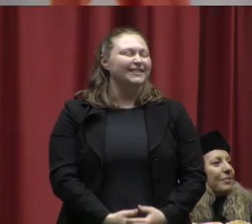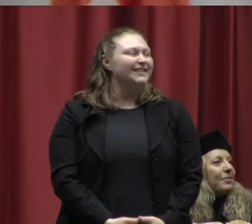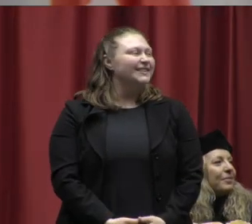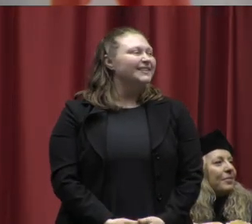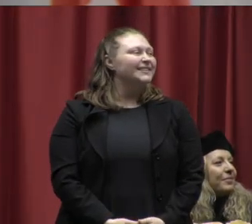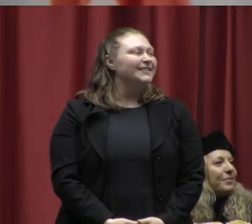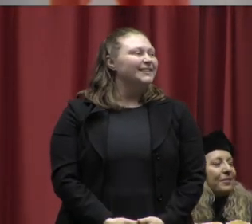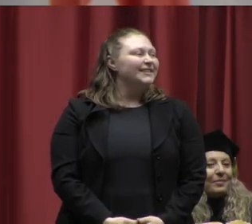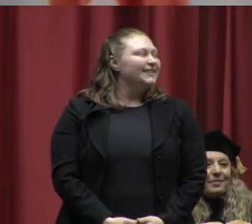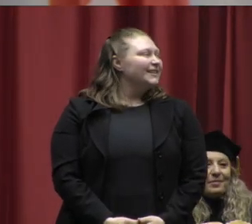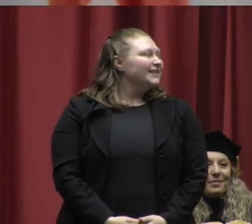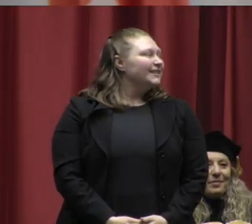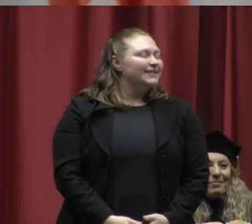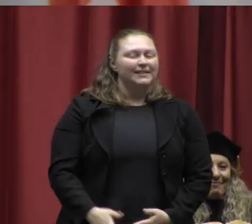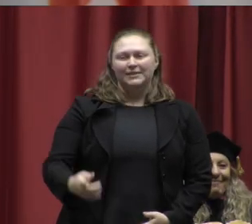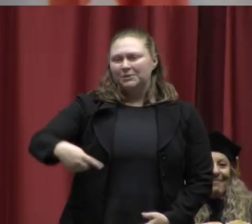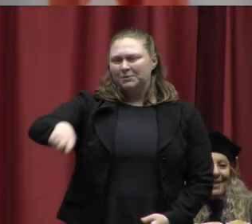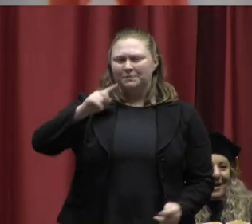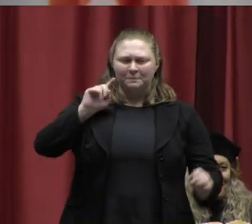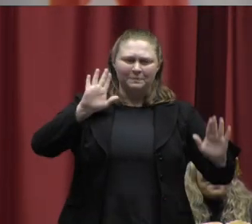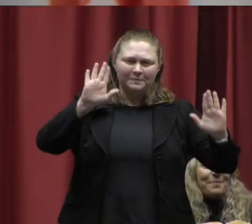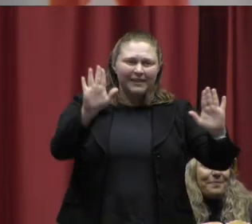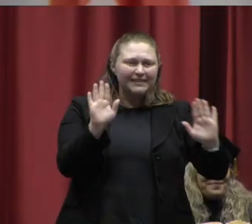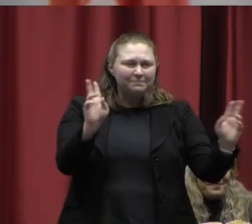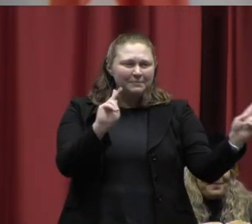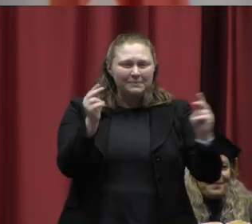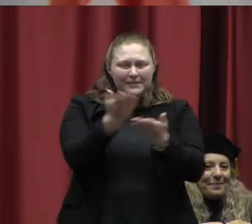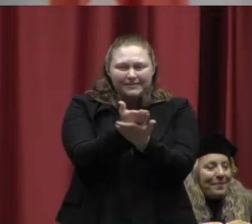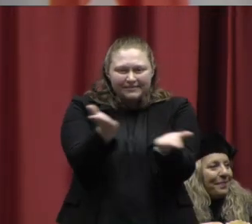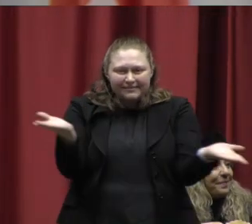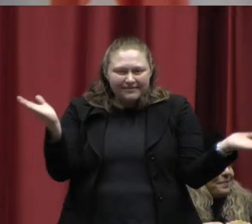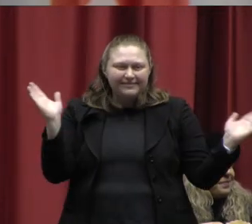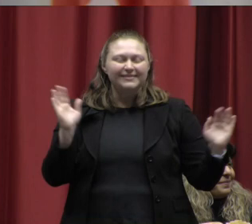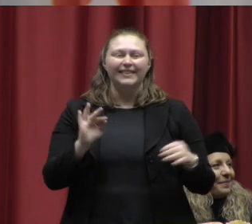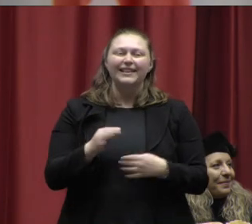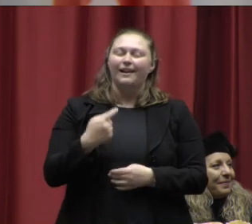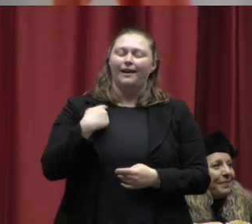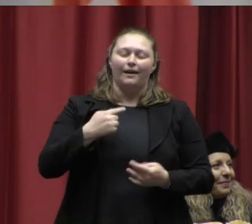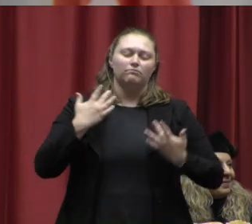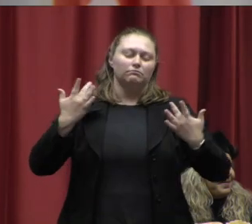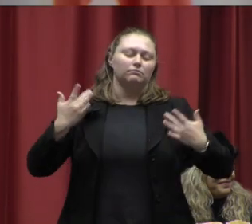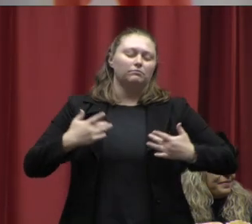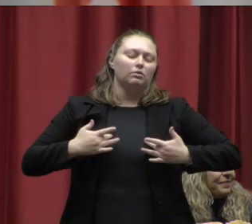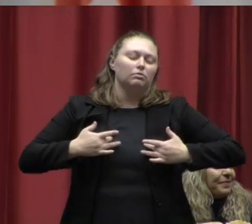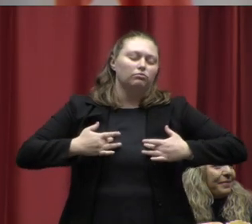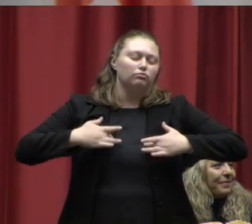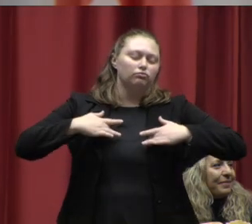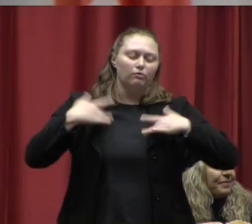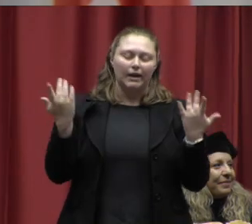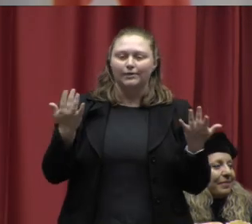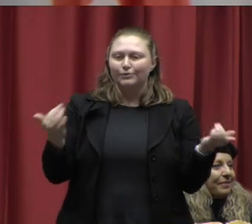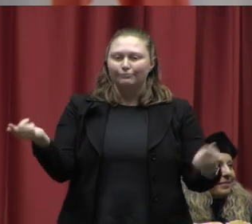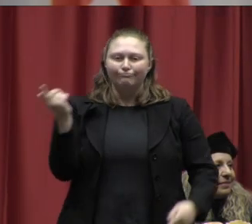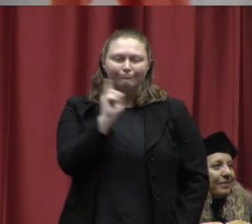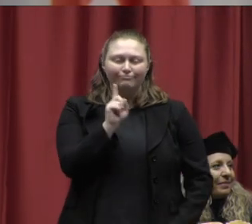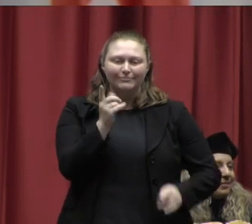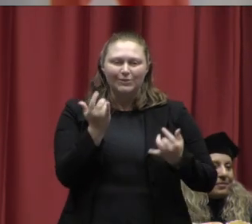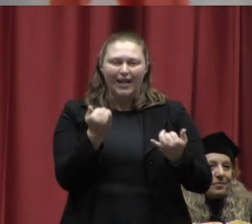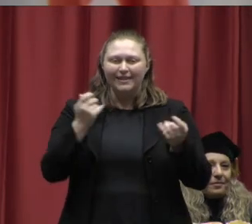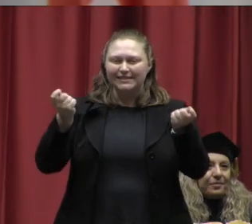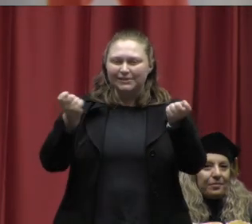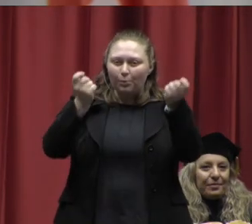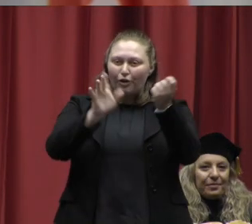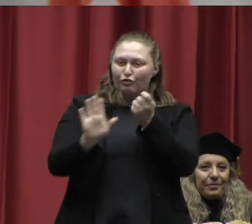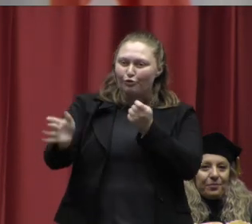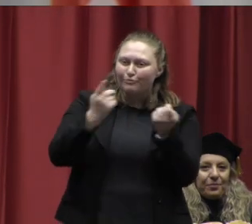You all look spectacular out there. I am overjoyed to be here today to celebrate